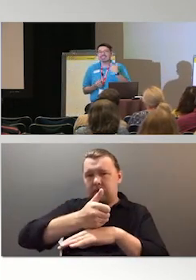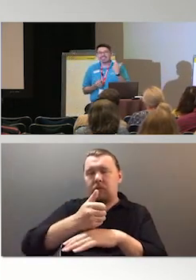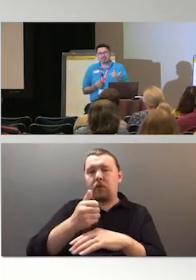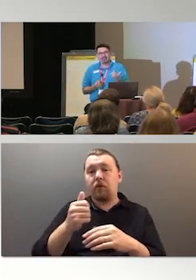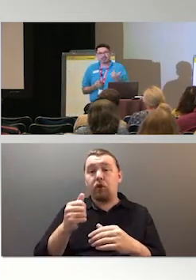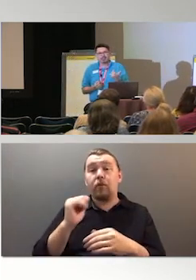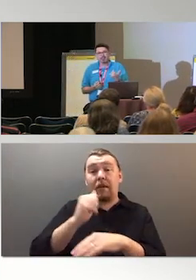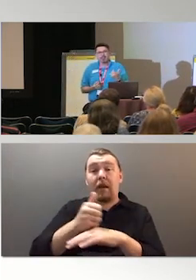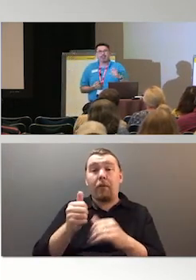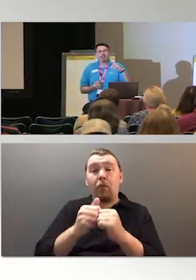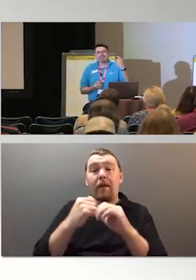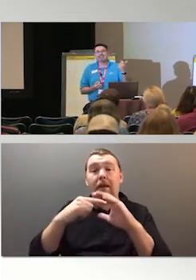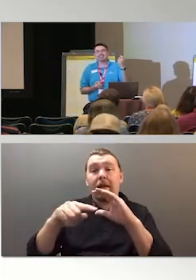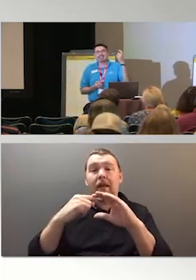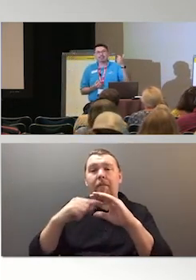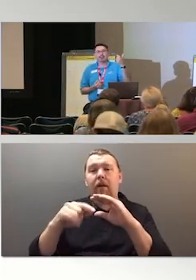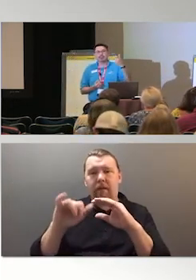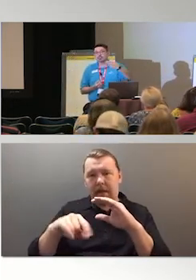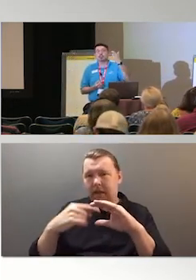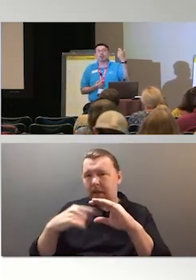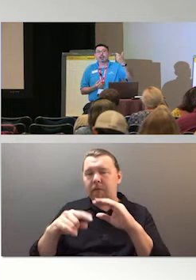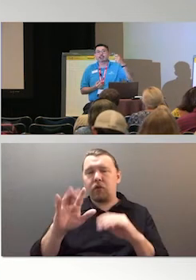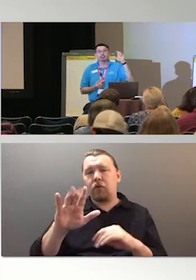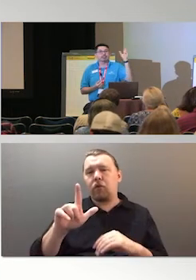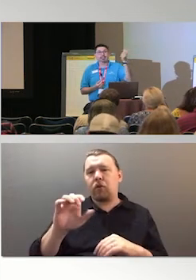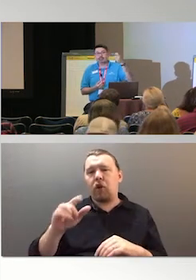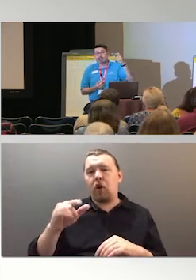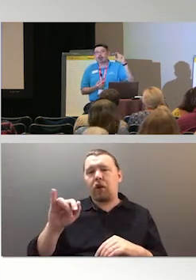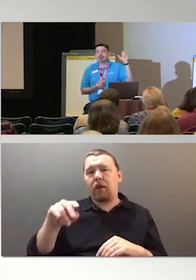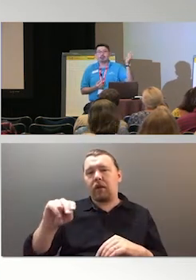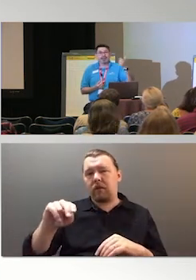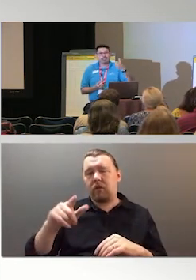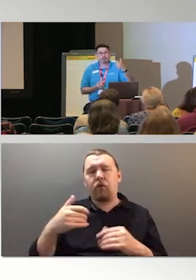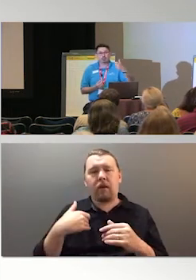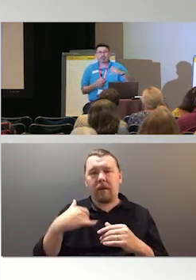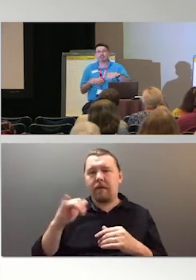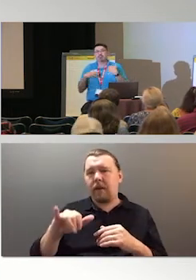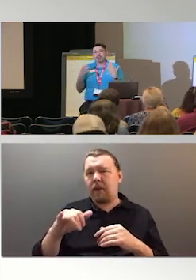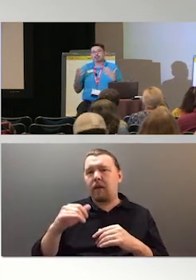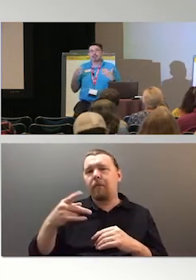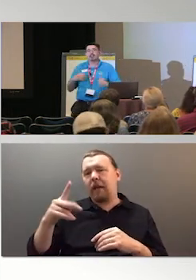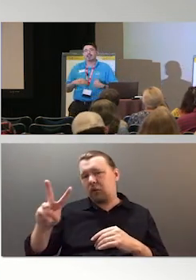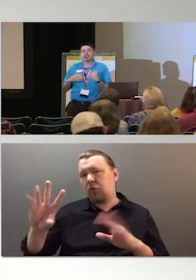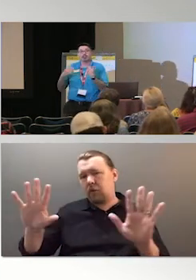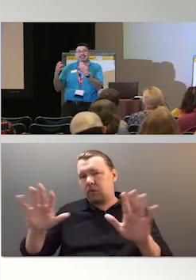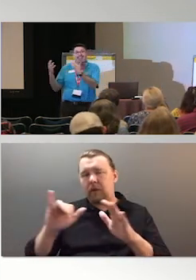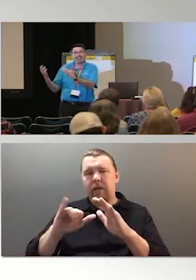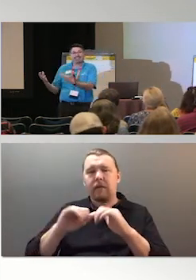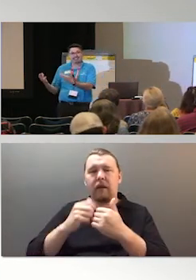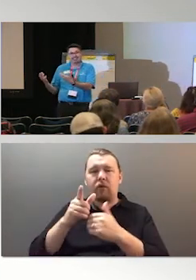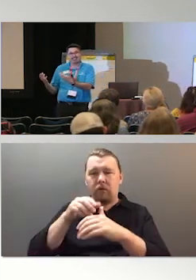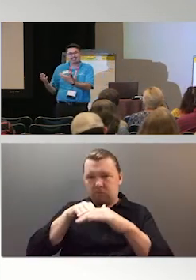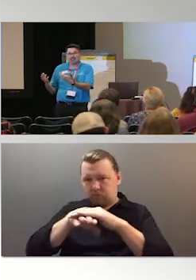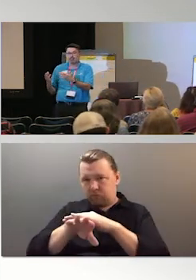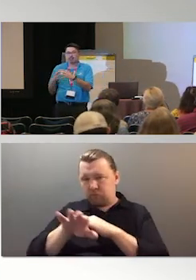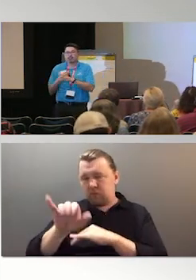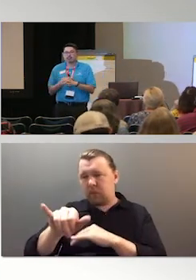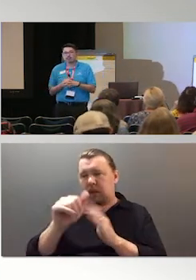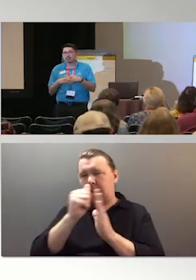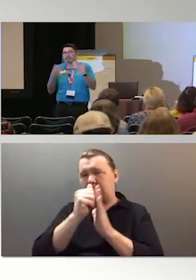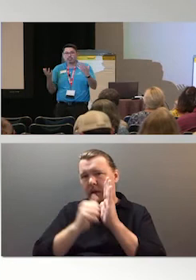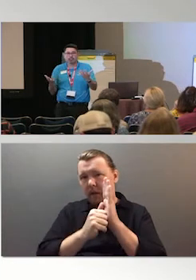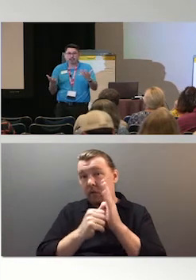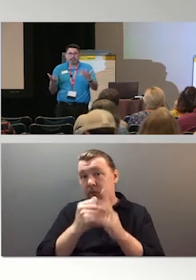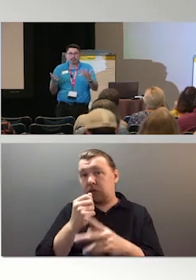with an email, and that's email is your login. You're going to have an email and a password, and that's primarily how you're going to access the account.